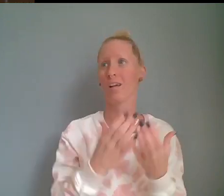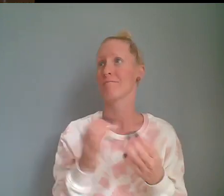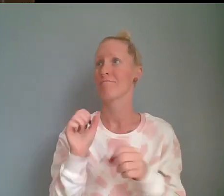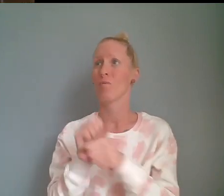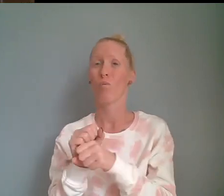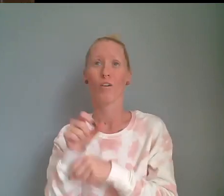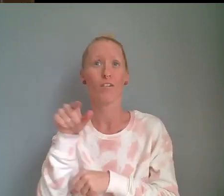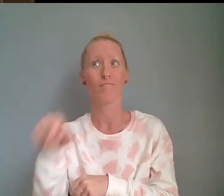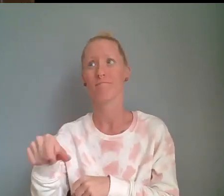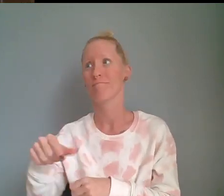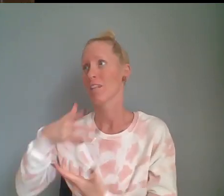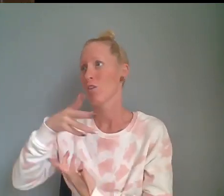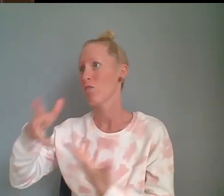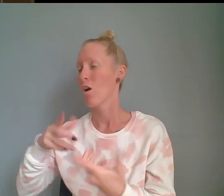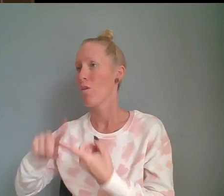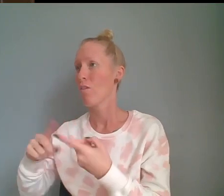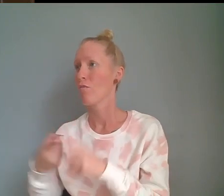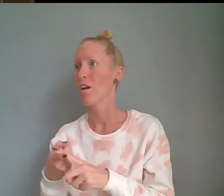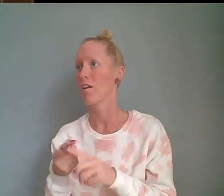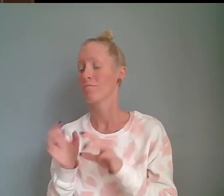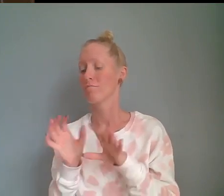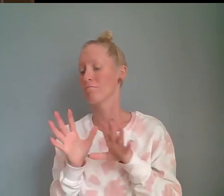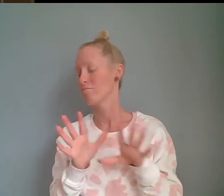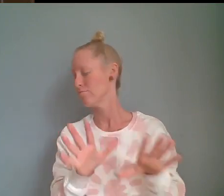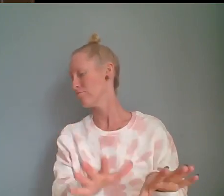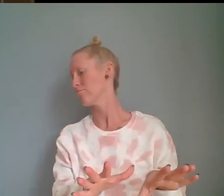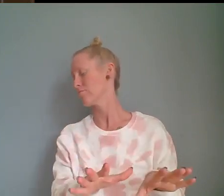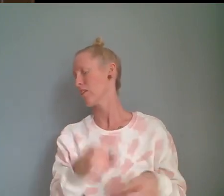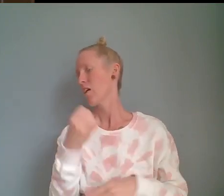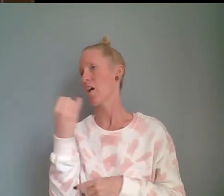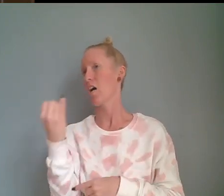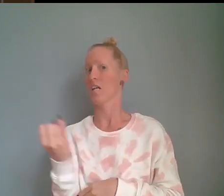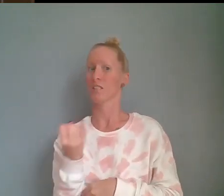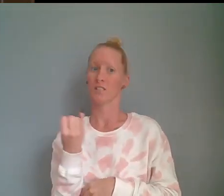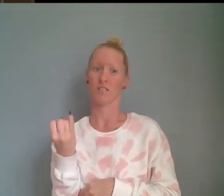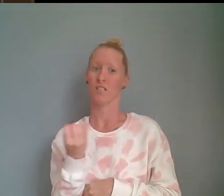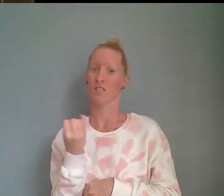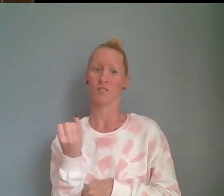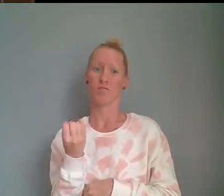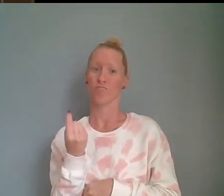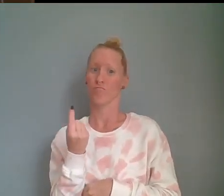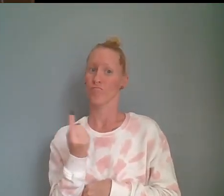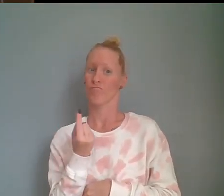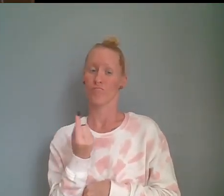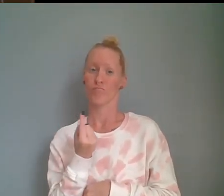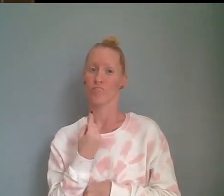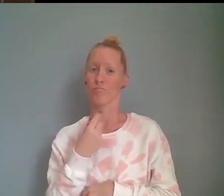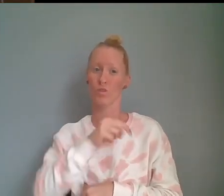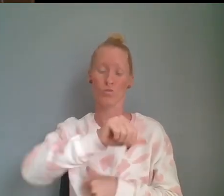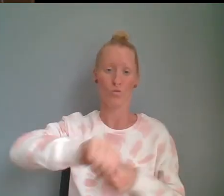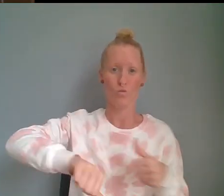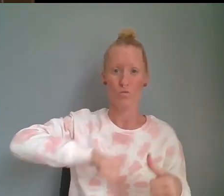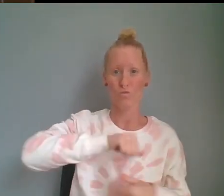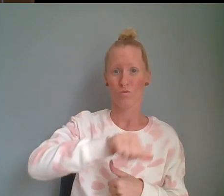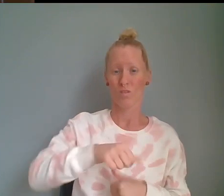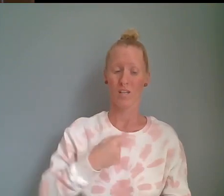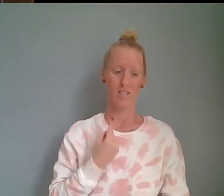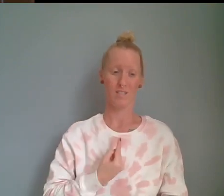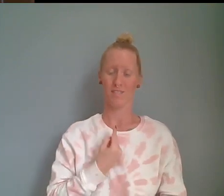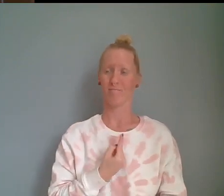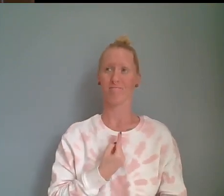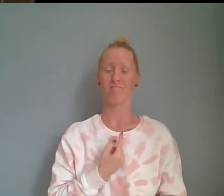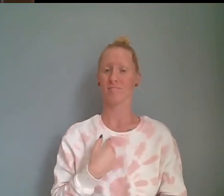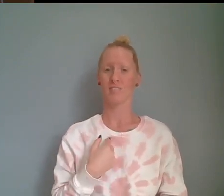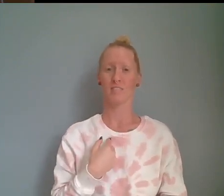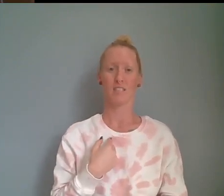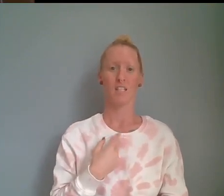can't interact with their friends, they withdraw and become totally isolated socially. So they might lose their job, they might flunk out of school.